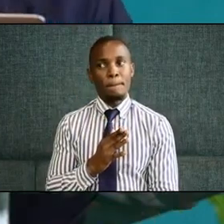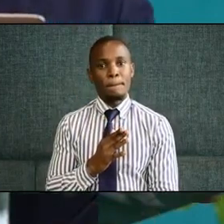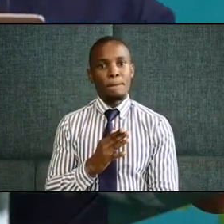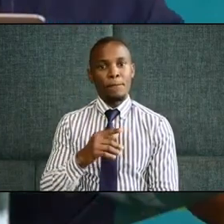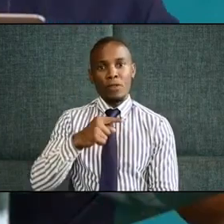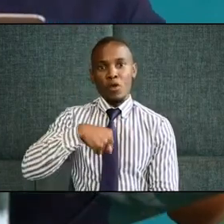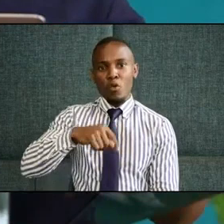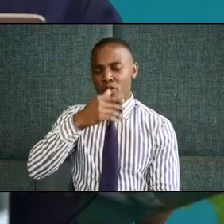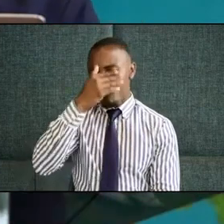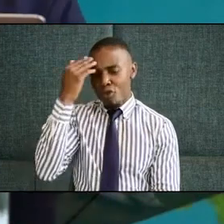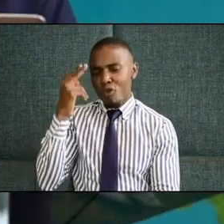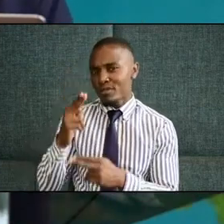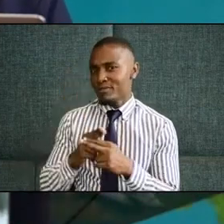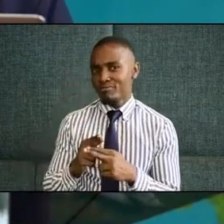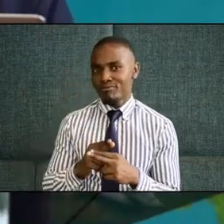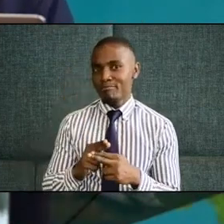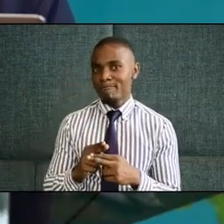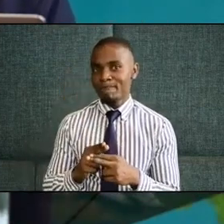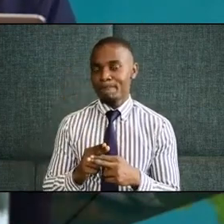Have we forgotten so soon?